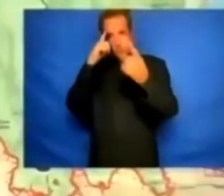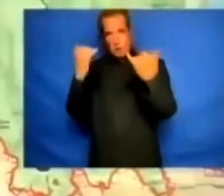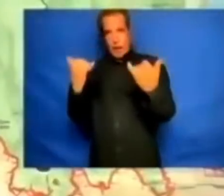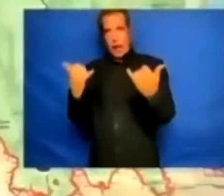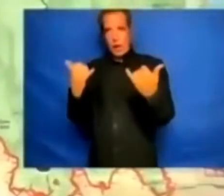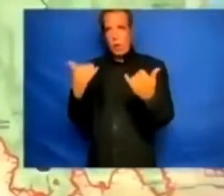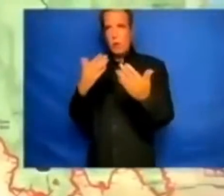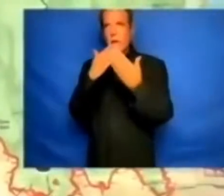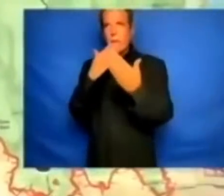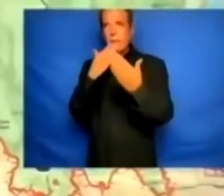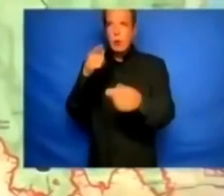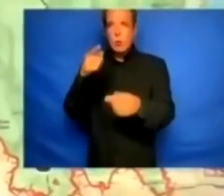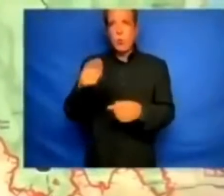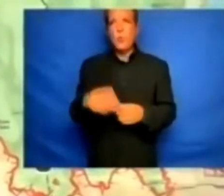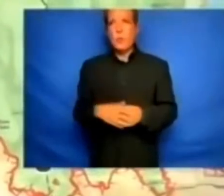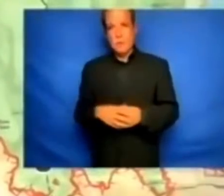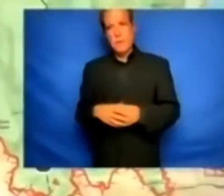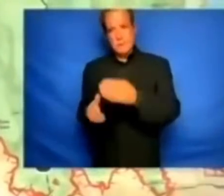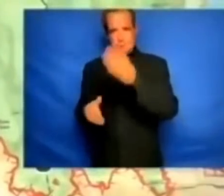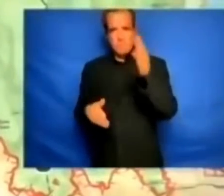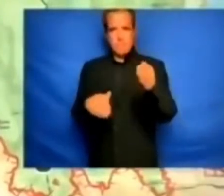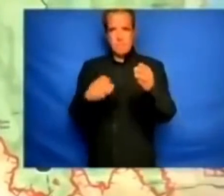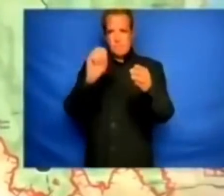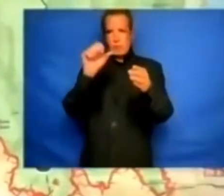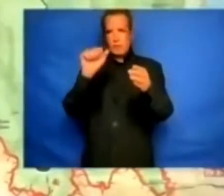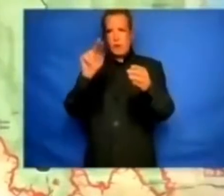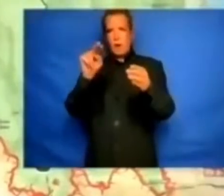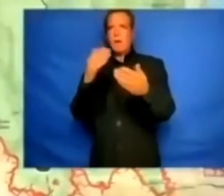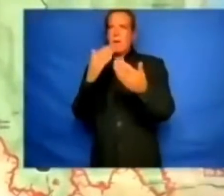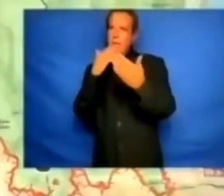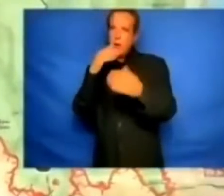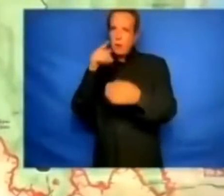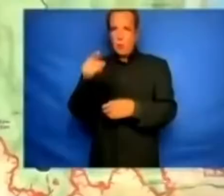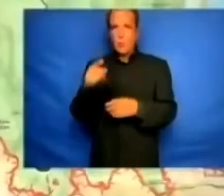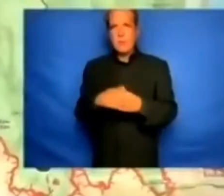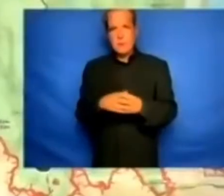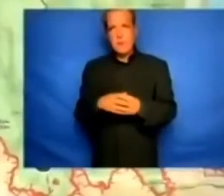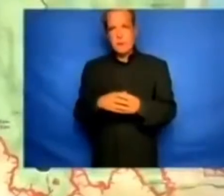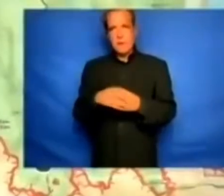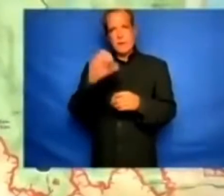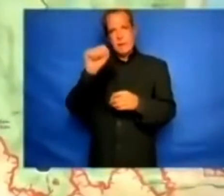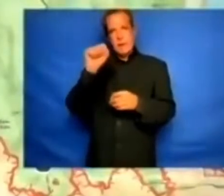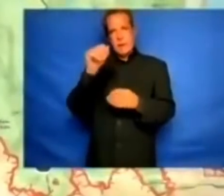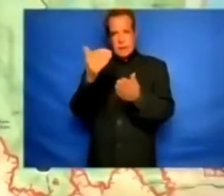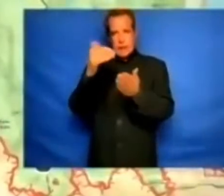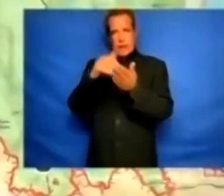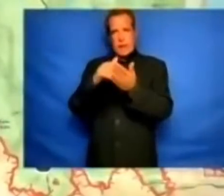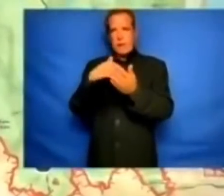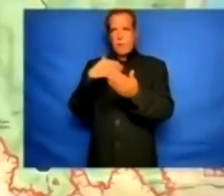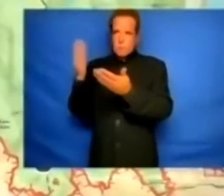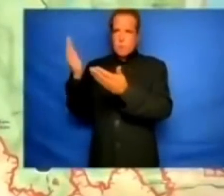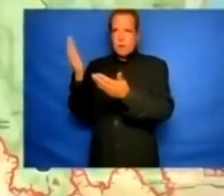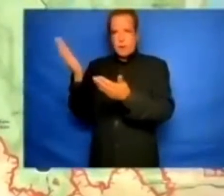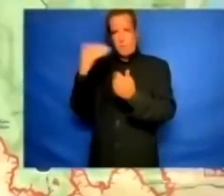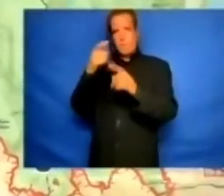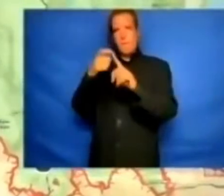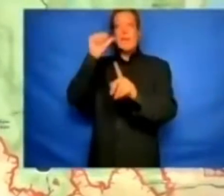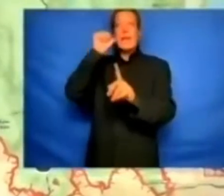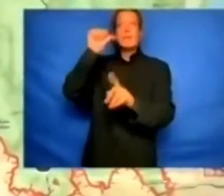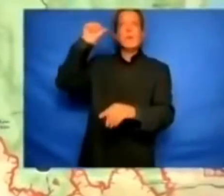That's awesome. Thank you. And once again, we're going to bring up from yesterday for